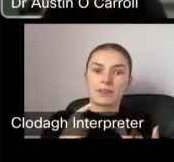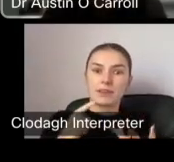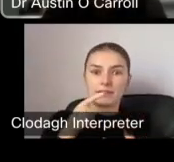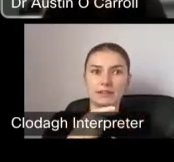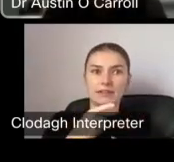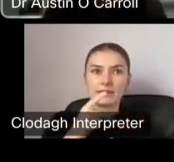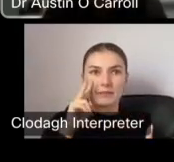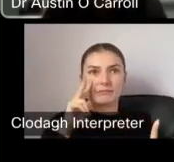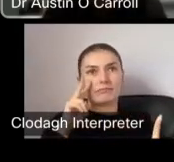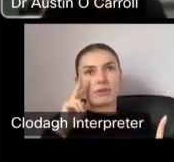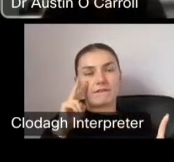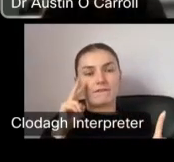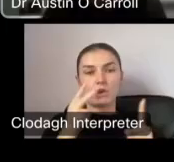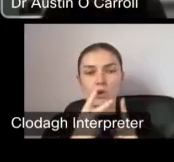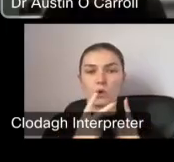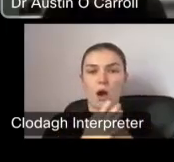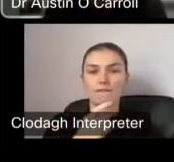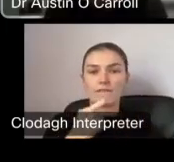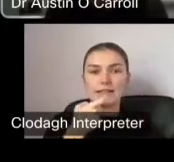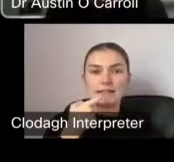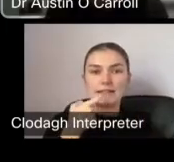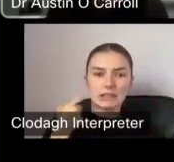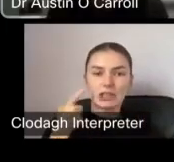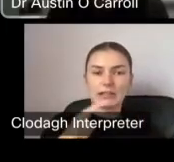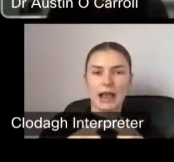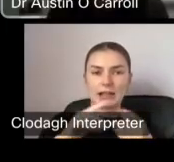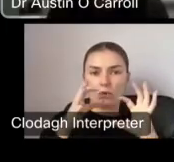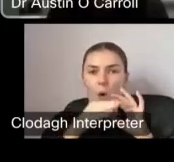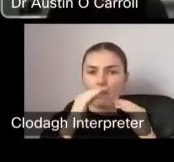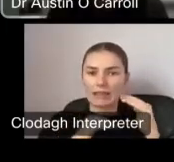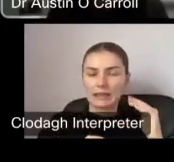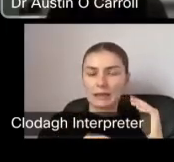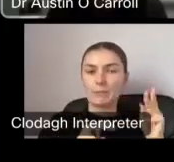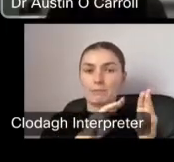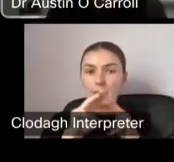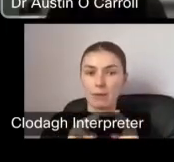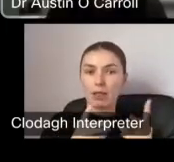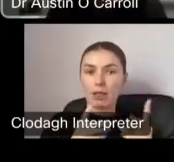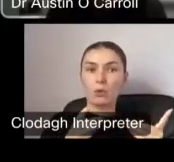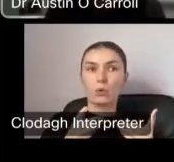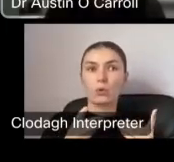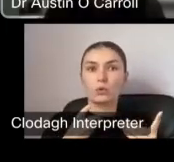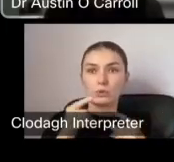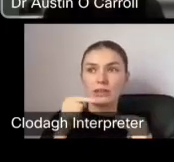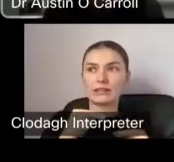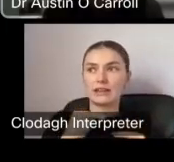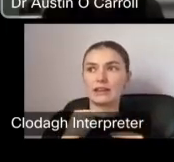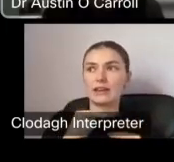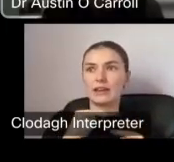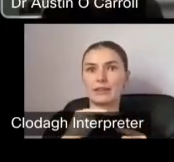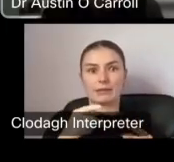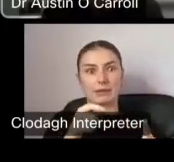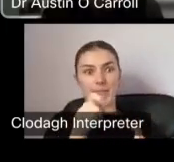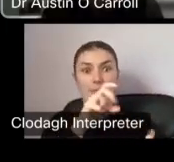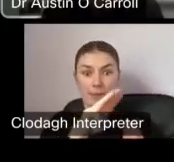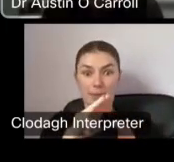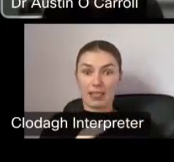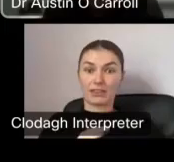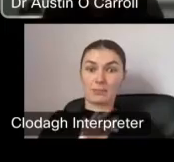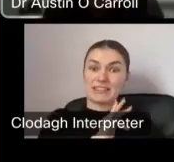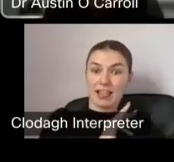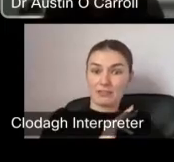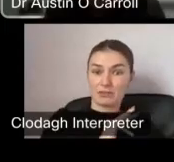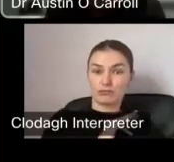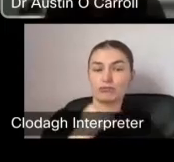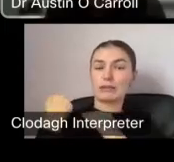view of addiction and of homelessness, that people who would do these are somehow personally responsible for becoming